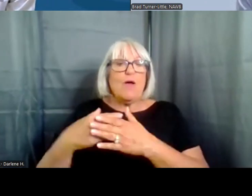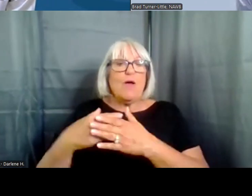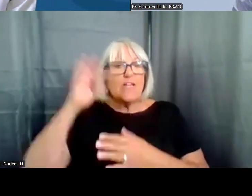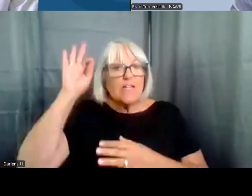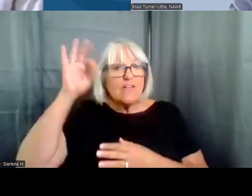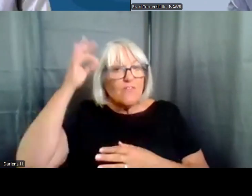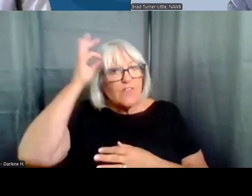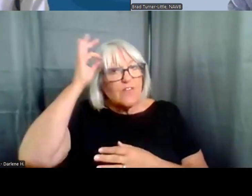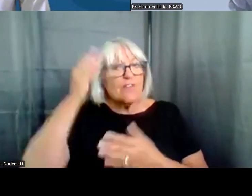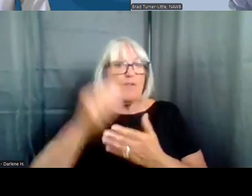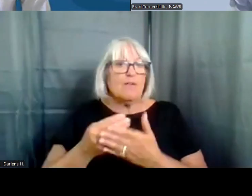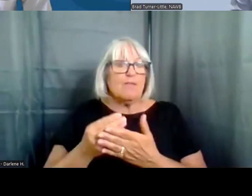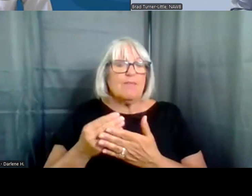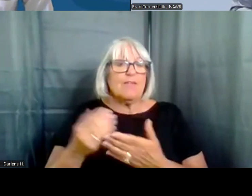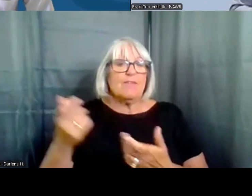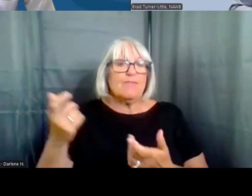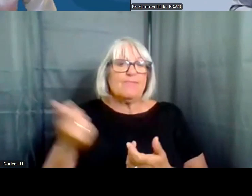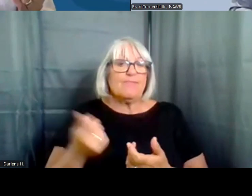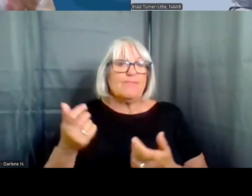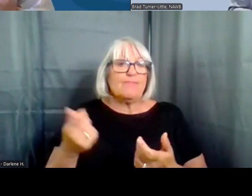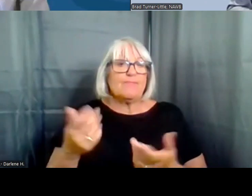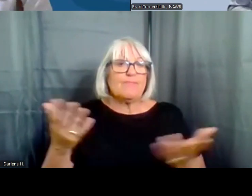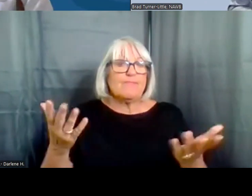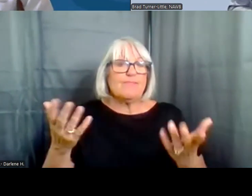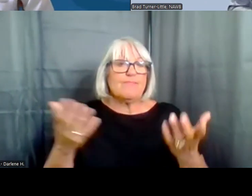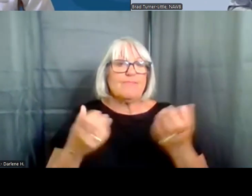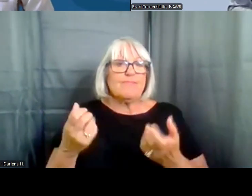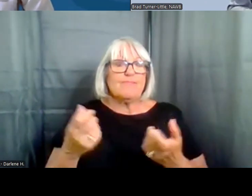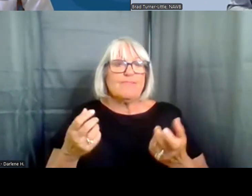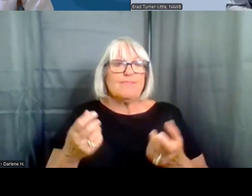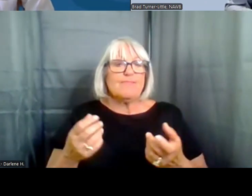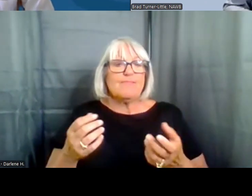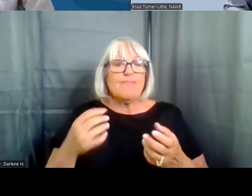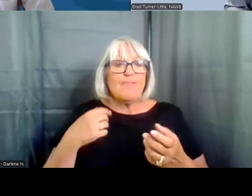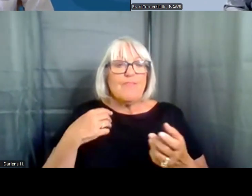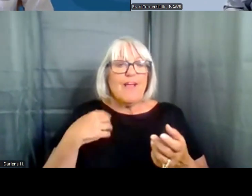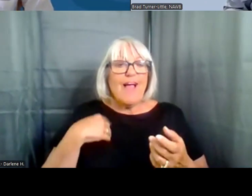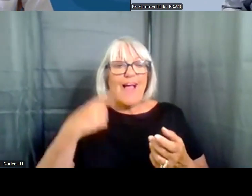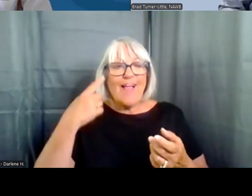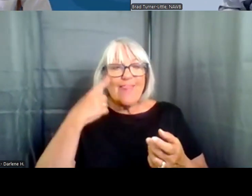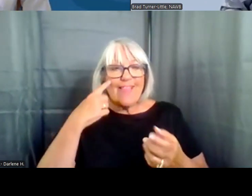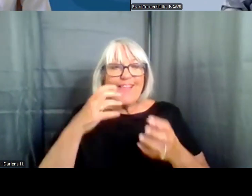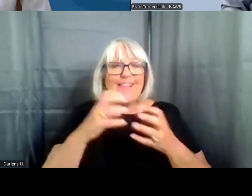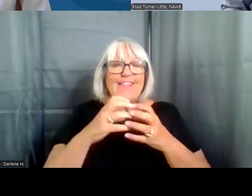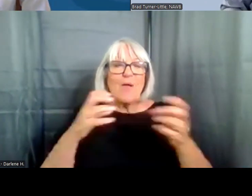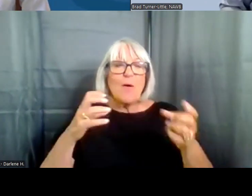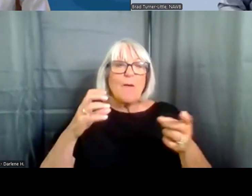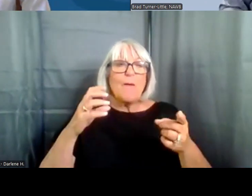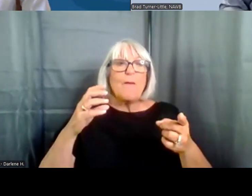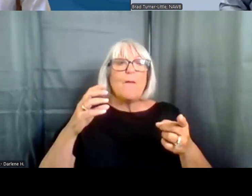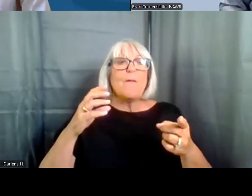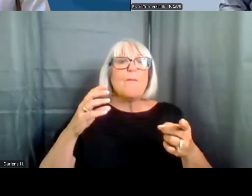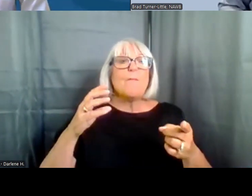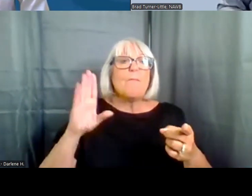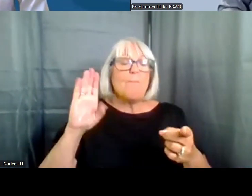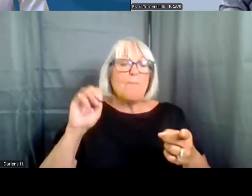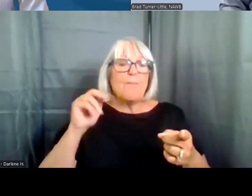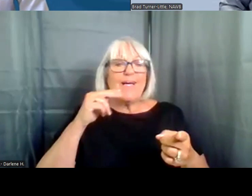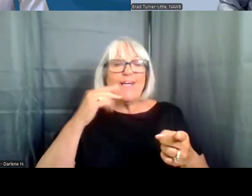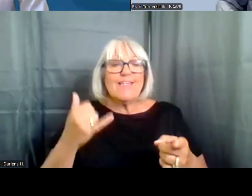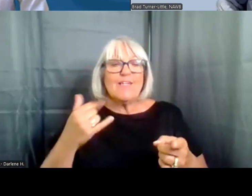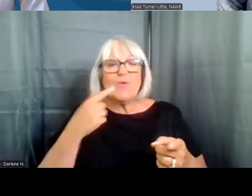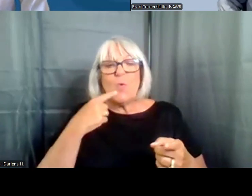you. Thanks, Brad. Yeah, I mean, I think there are a lot of great state examples out there. One initiative I'd